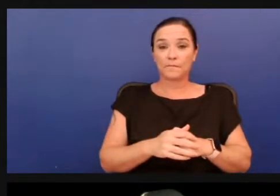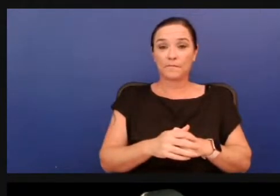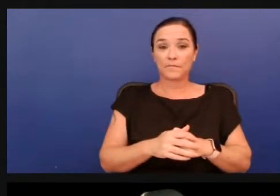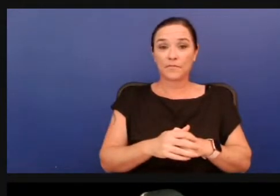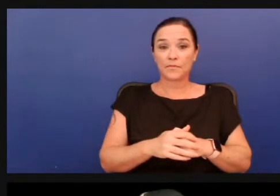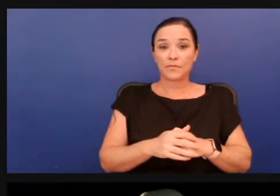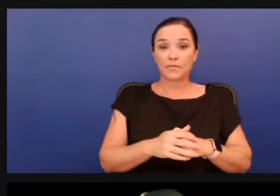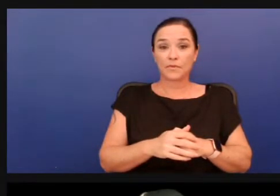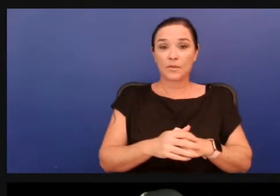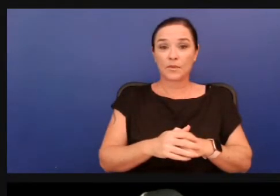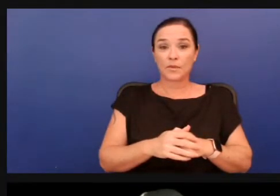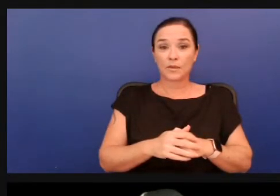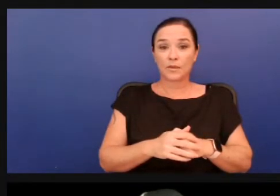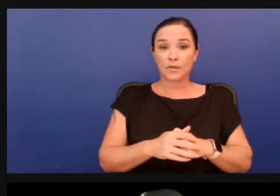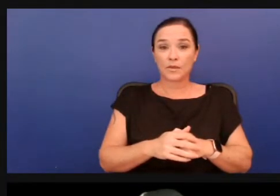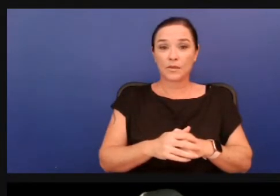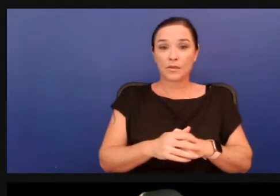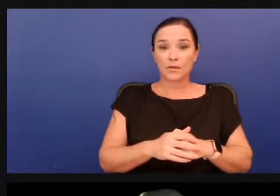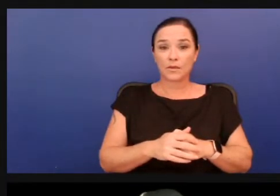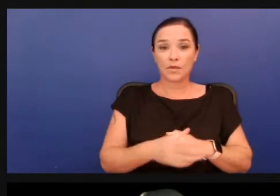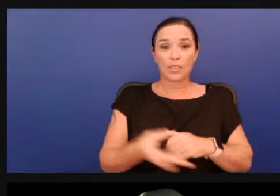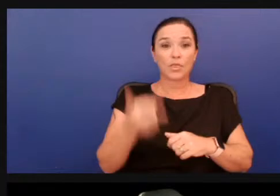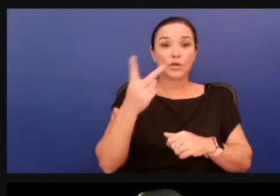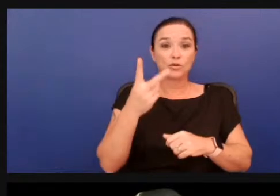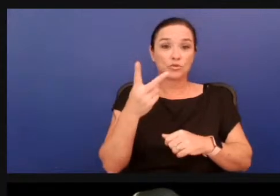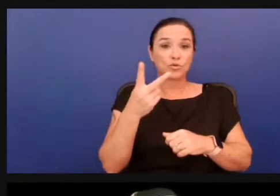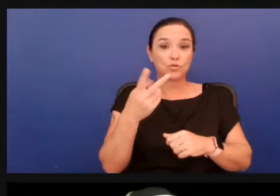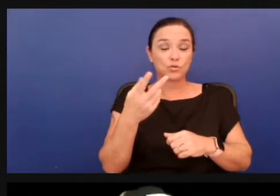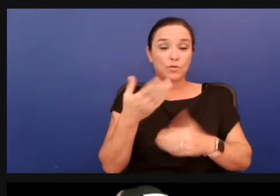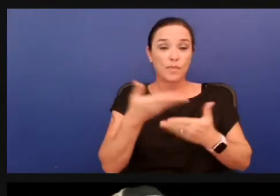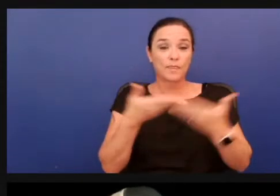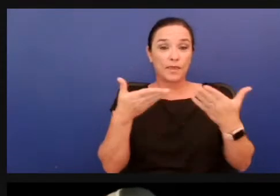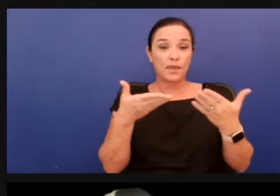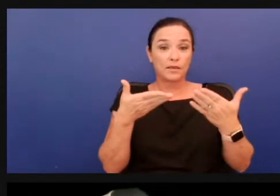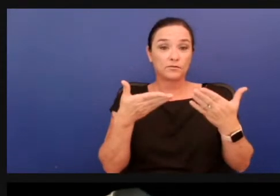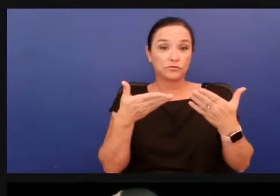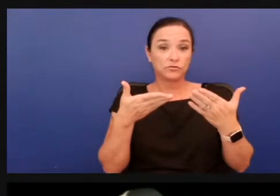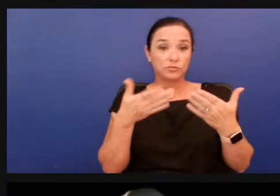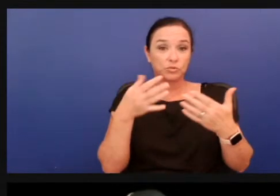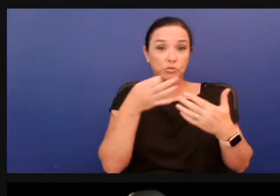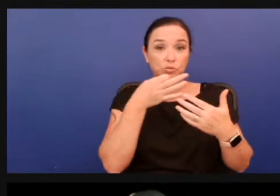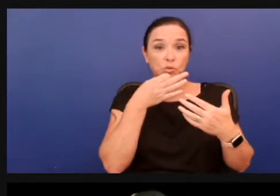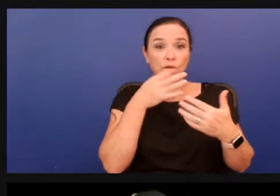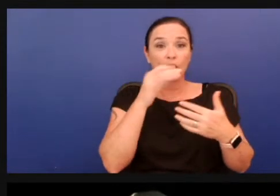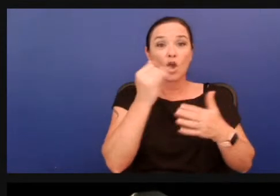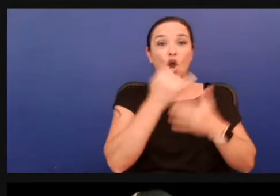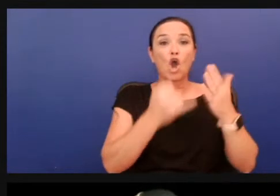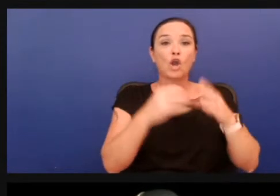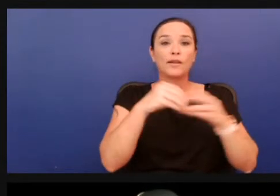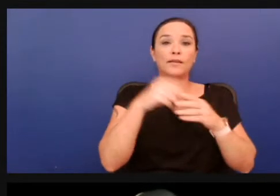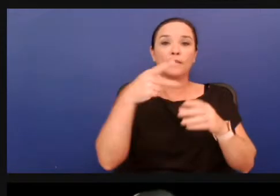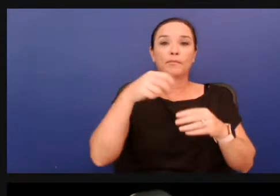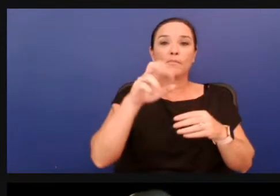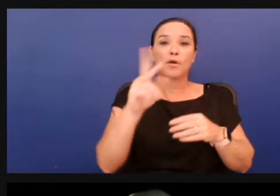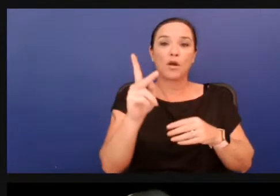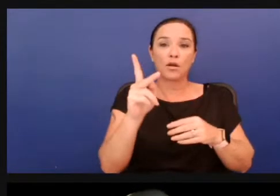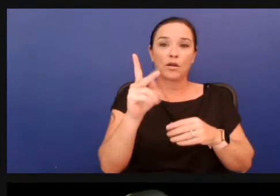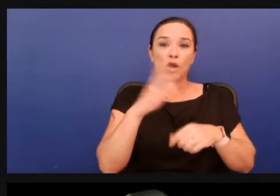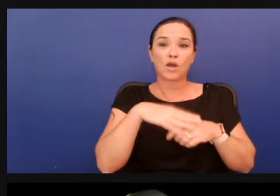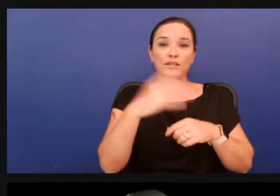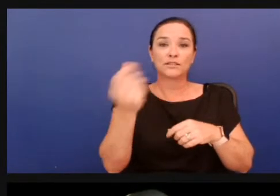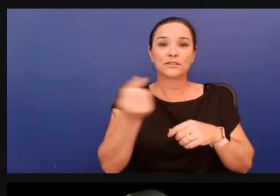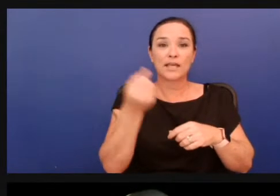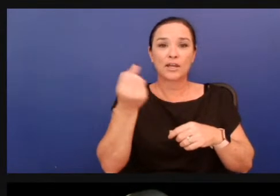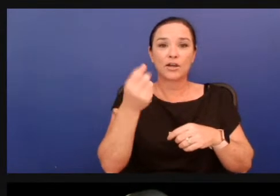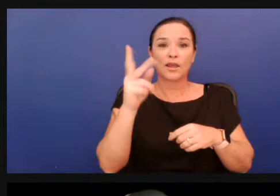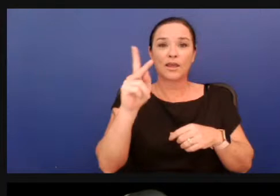week. And the two upcoming are Art in a Park on Saturday in Kahuku,